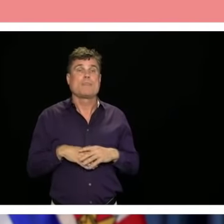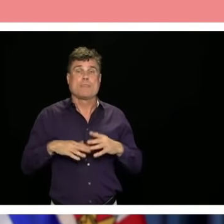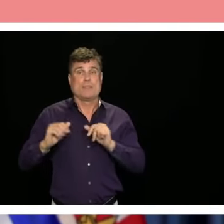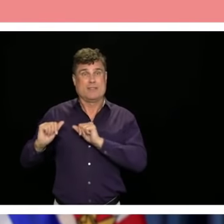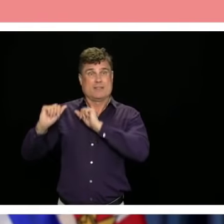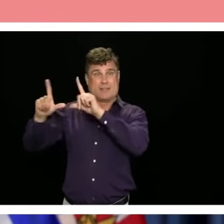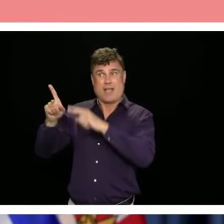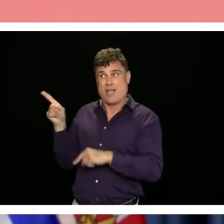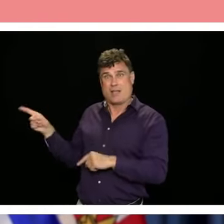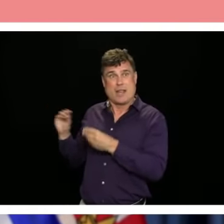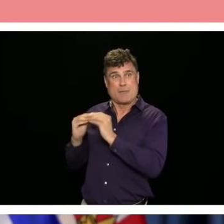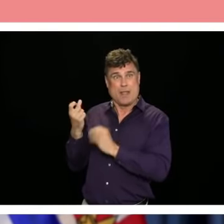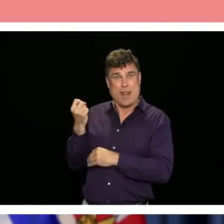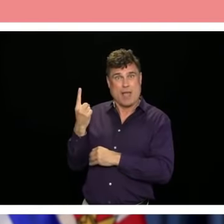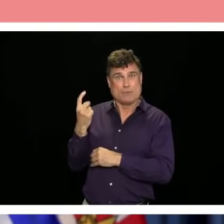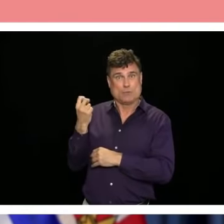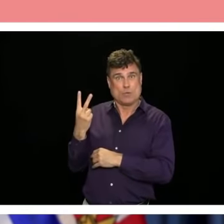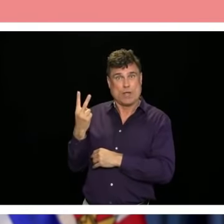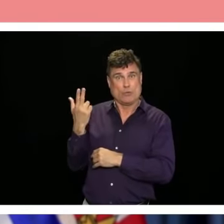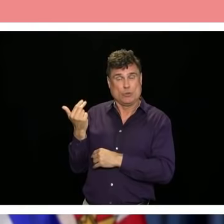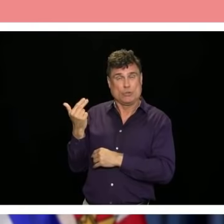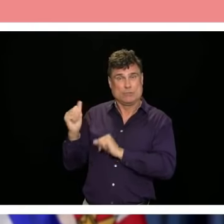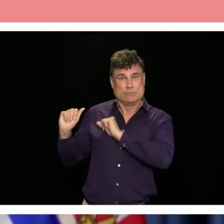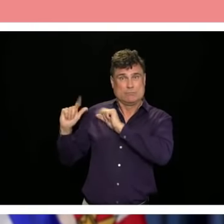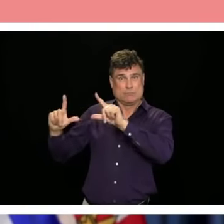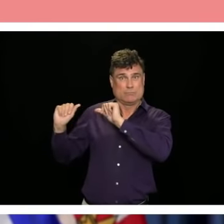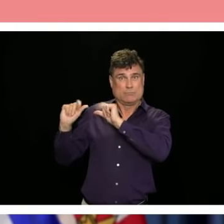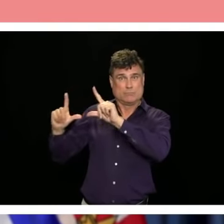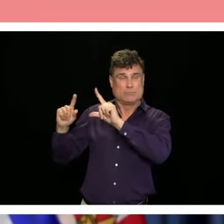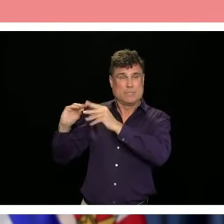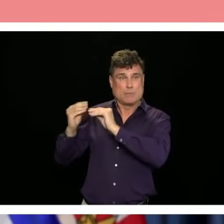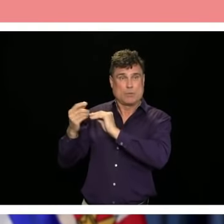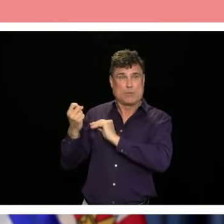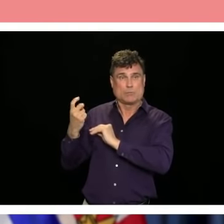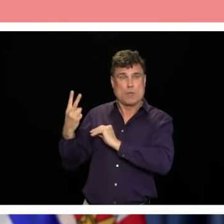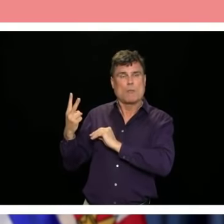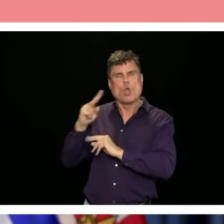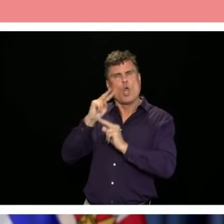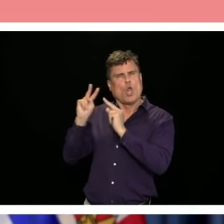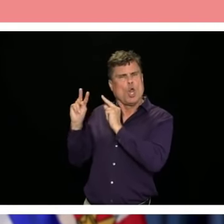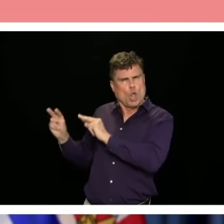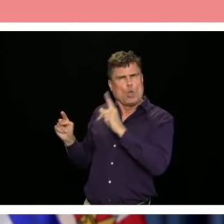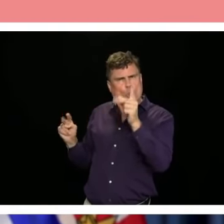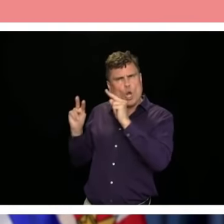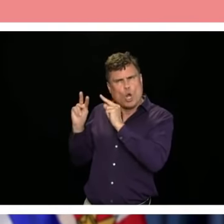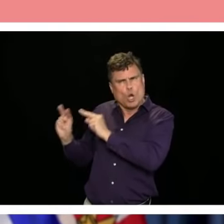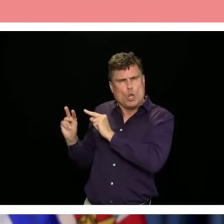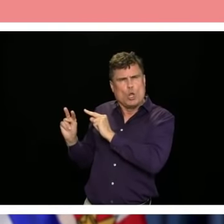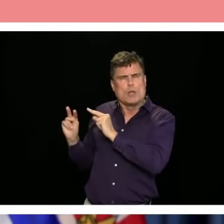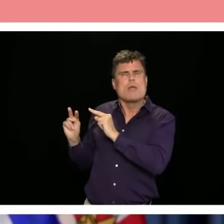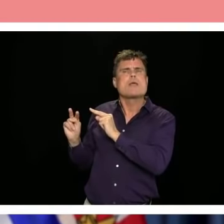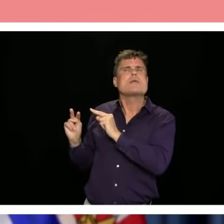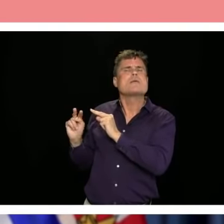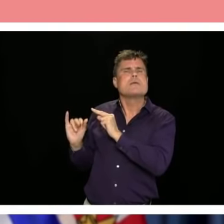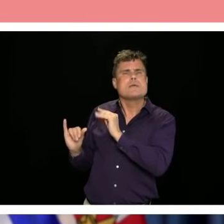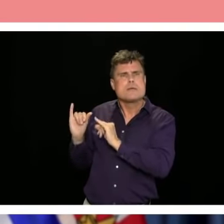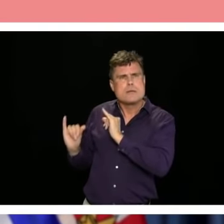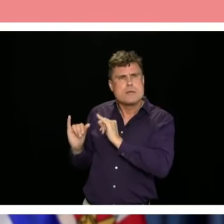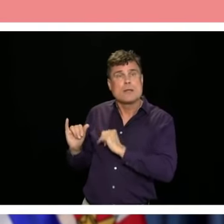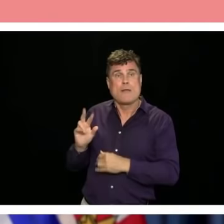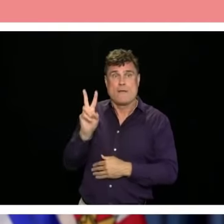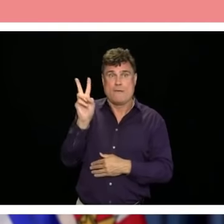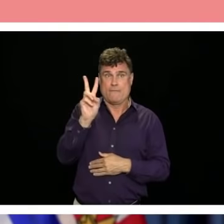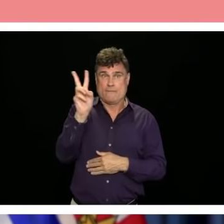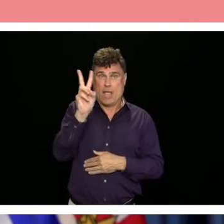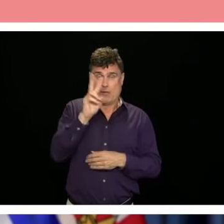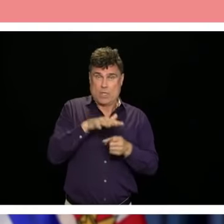on an individual basis have had an effect, and you have seen that in the flattening of the curve. You have seen that in the control of COVID-19